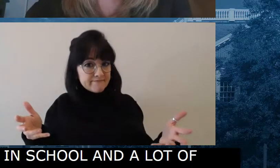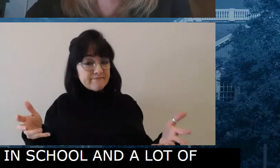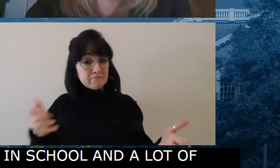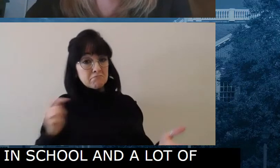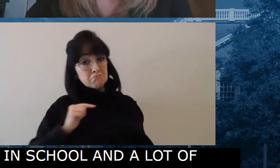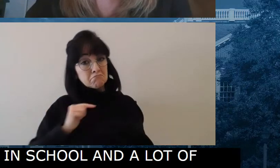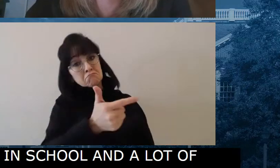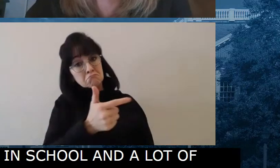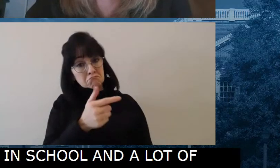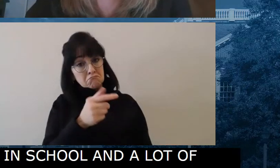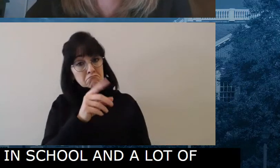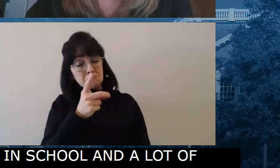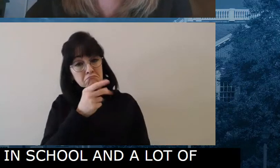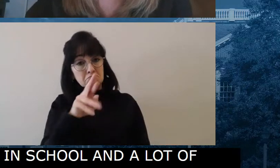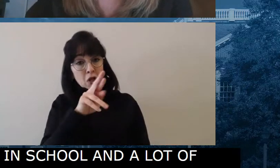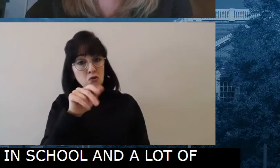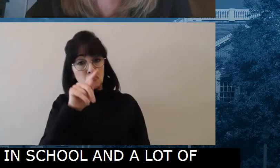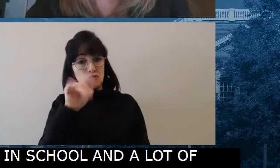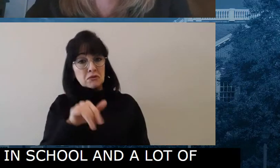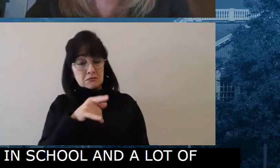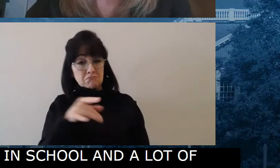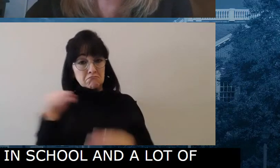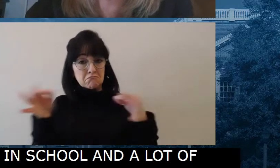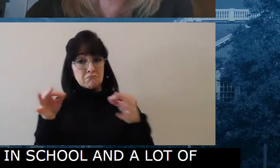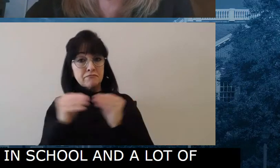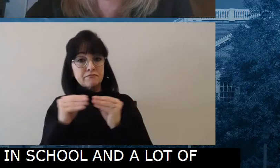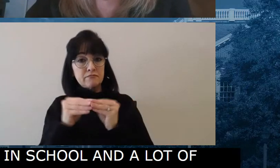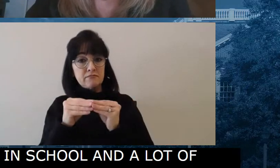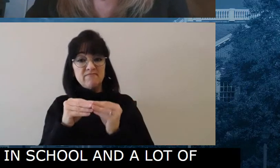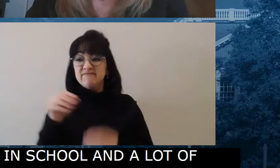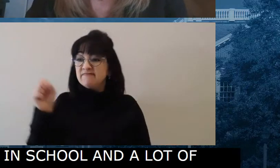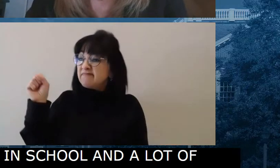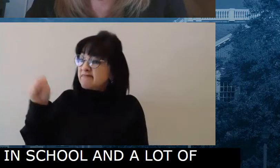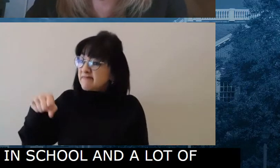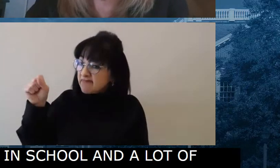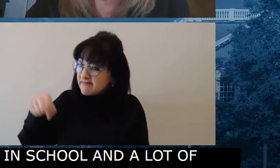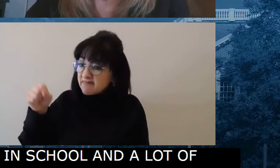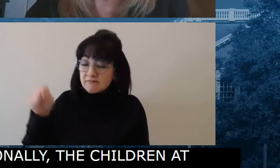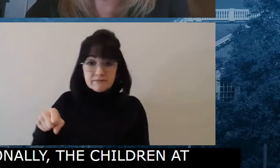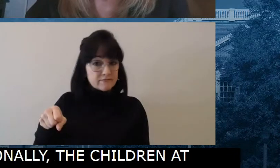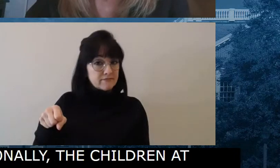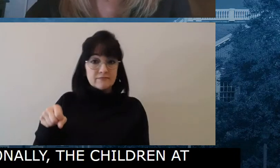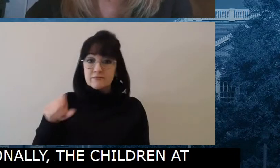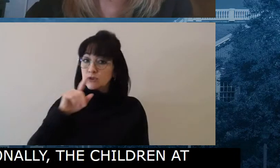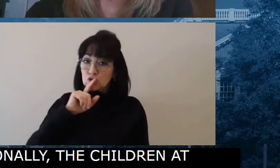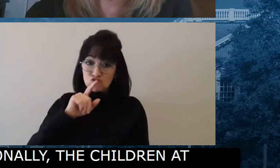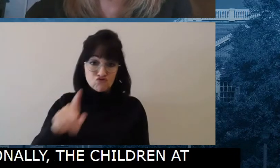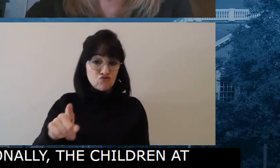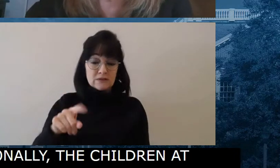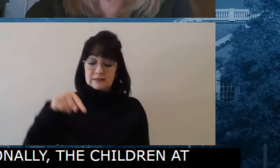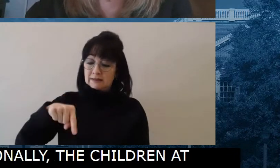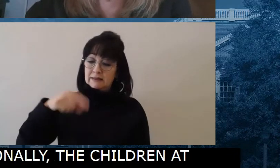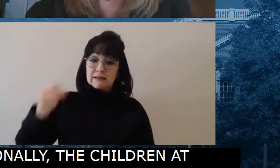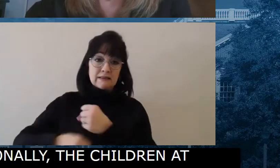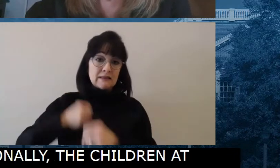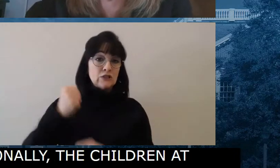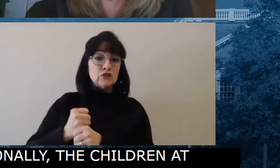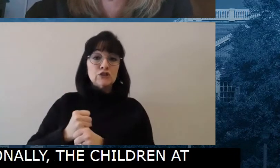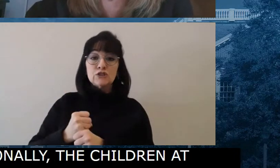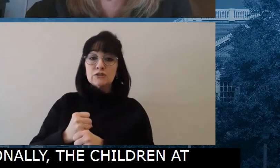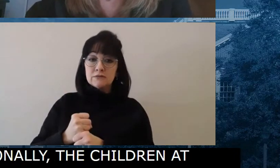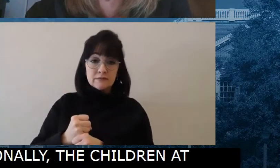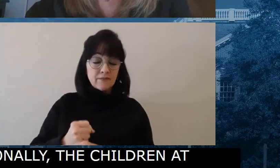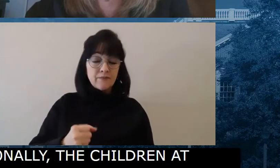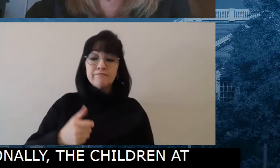Yeah, and this has been the best flu season of my career by far. Every Friday I